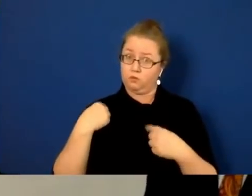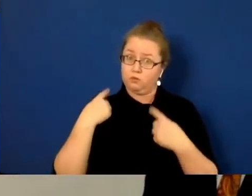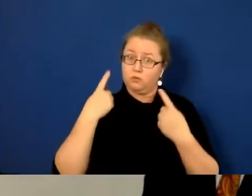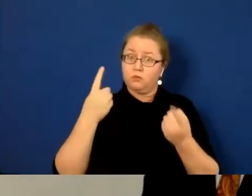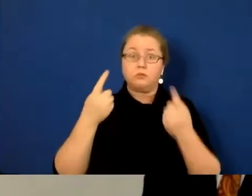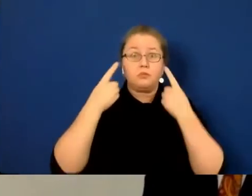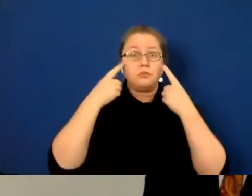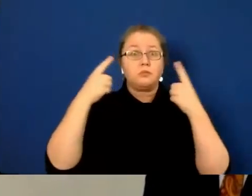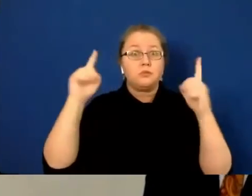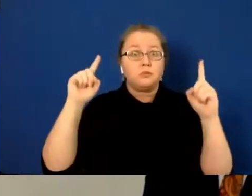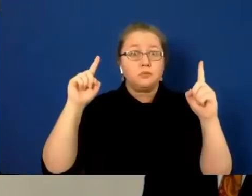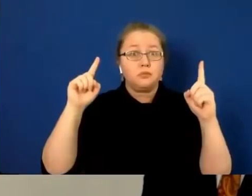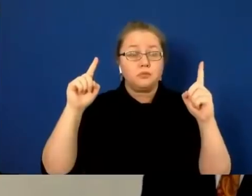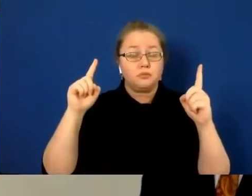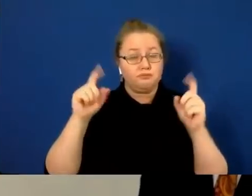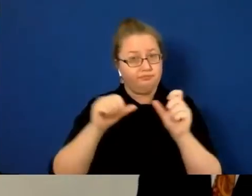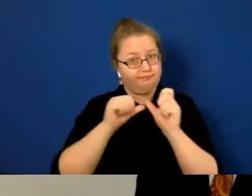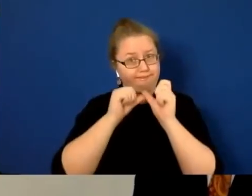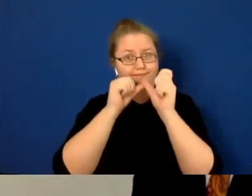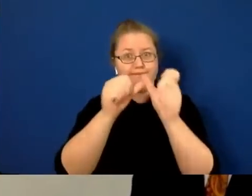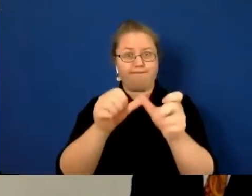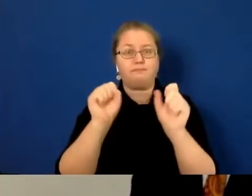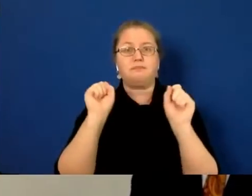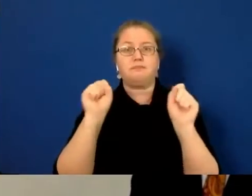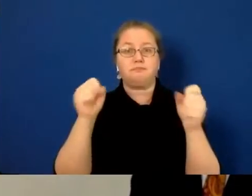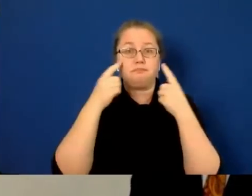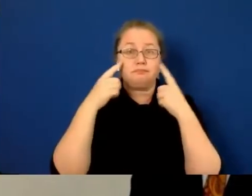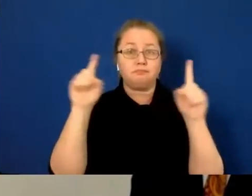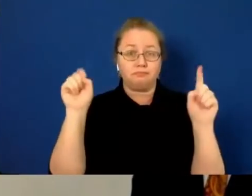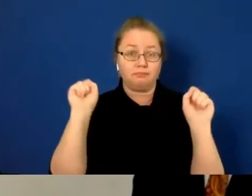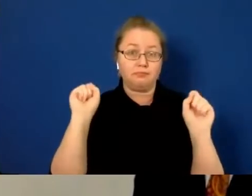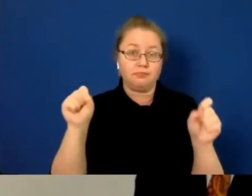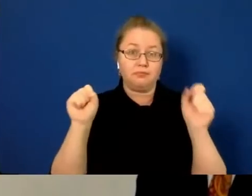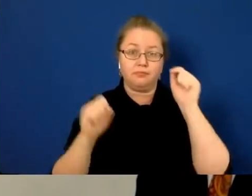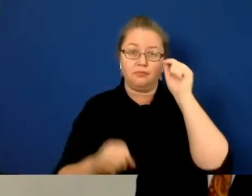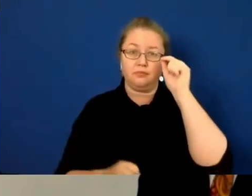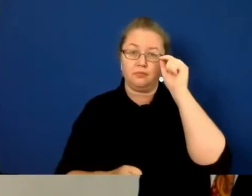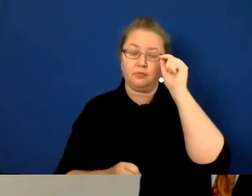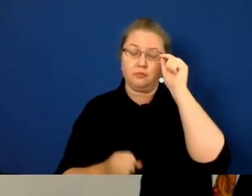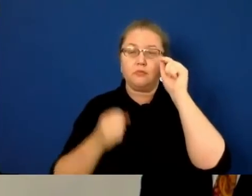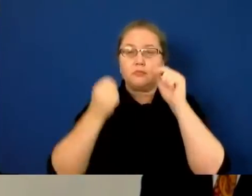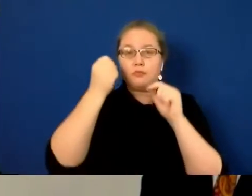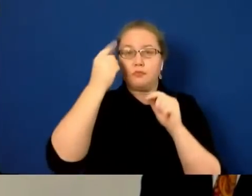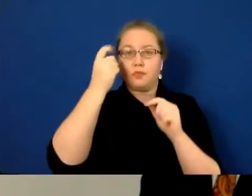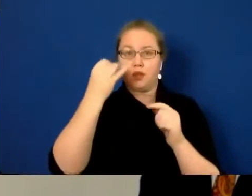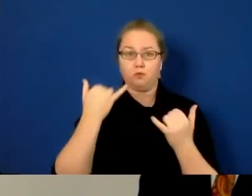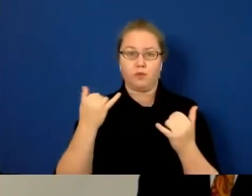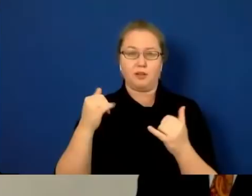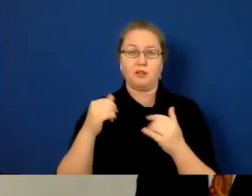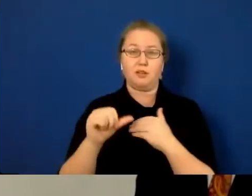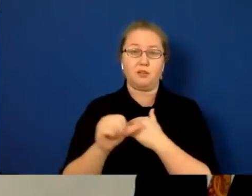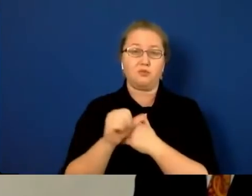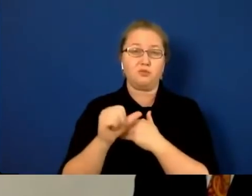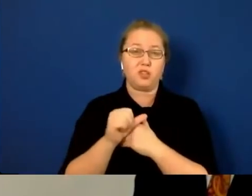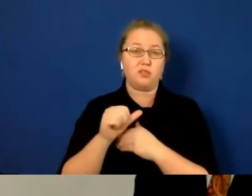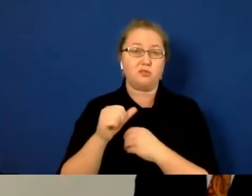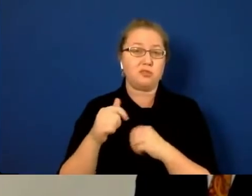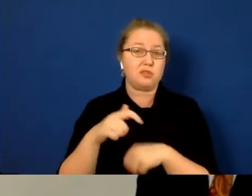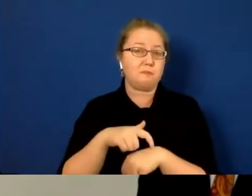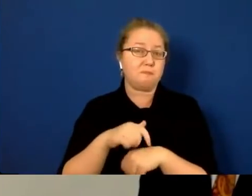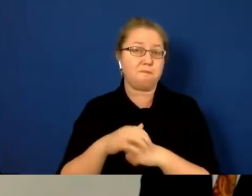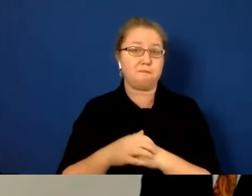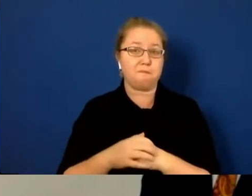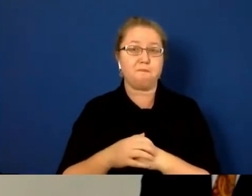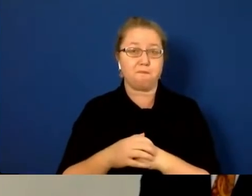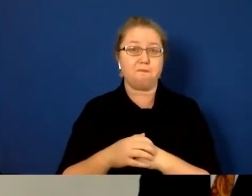safety plans, having essential services open, continuing our surgery renewal in our healthcare system functioning